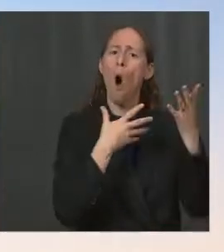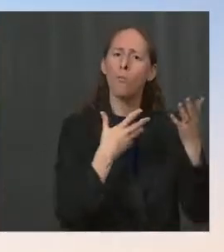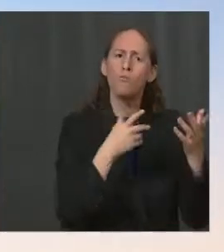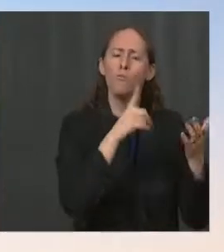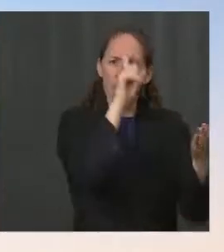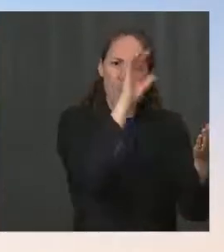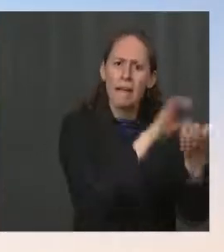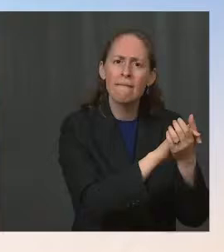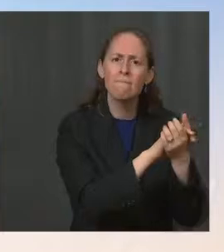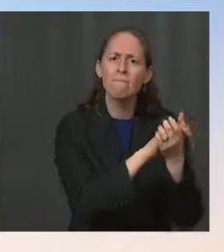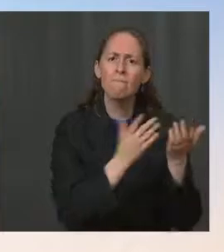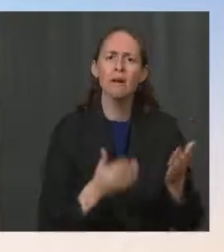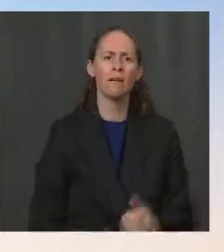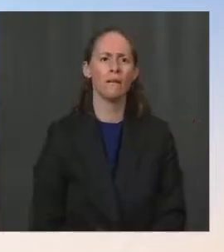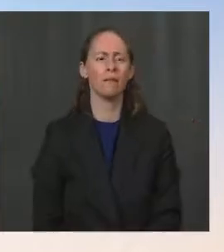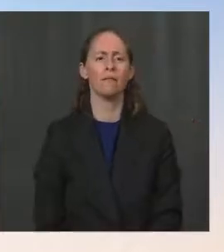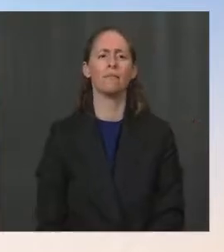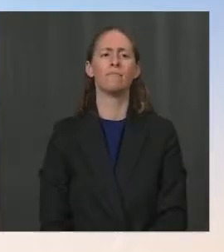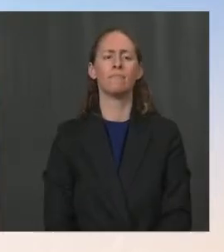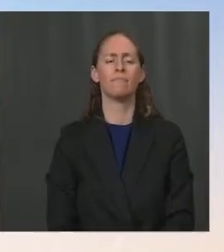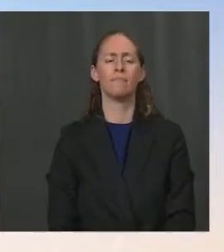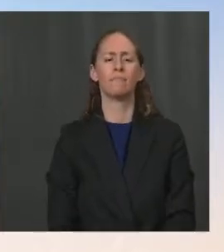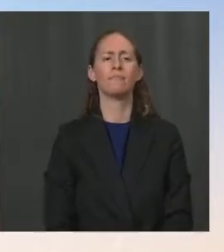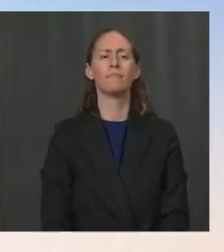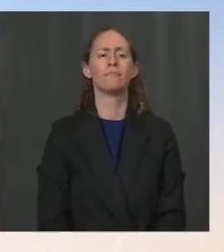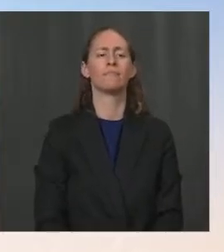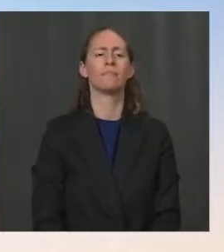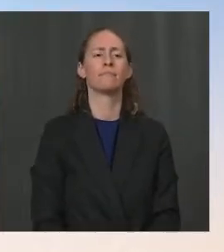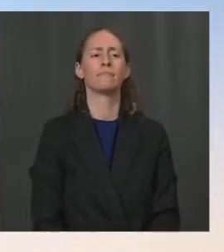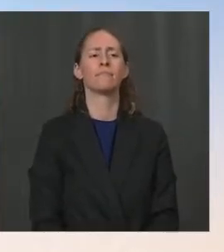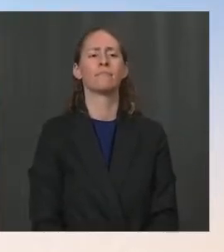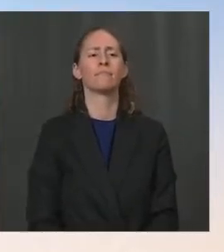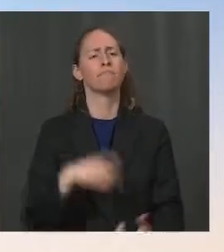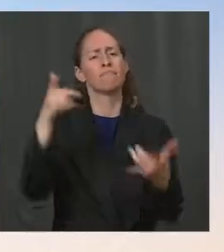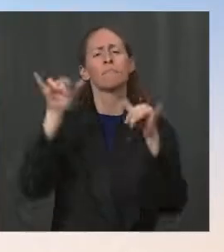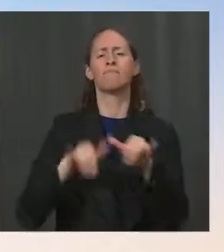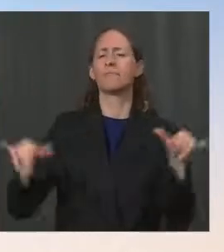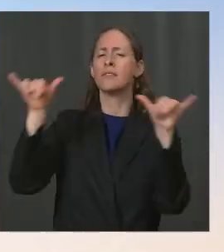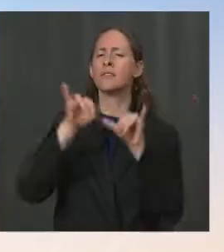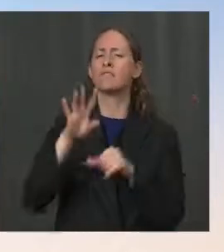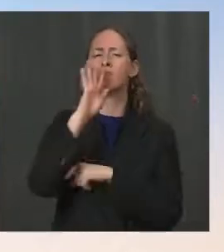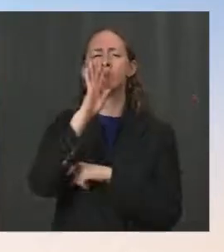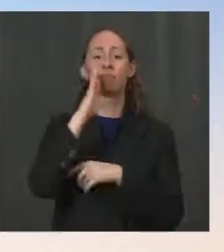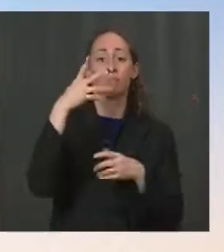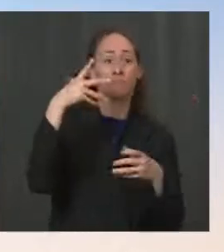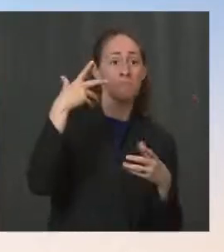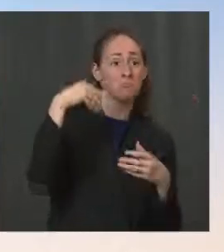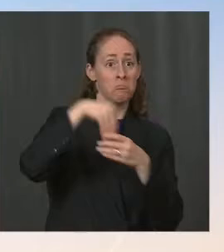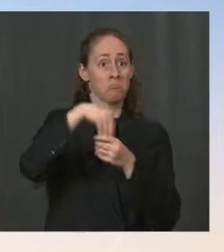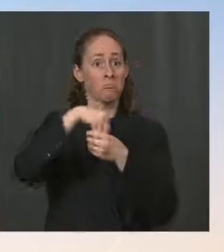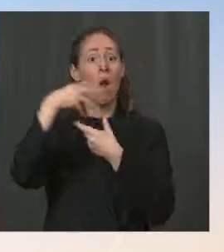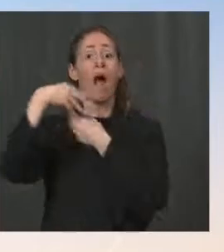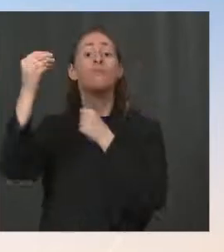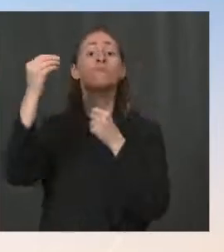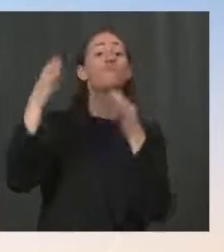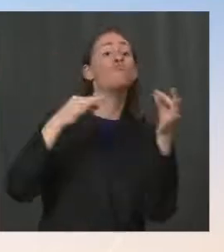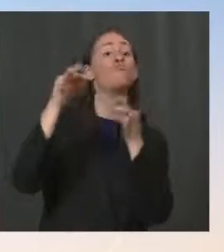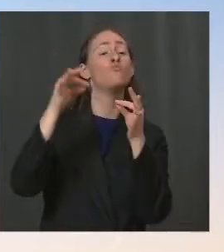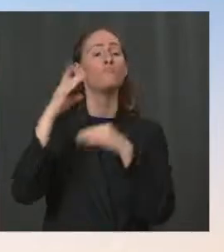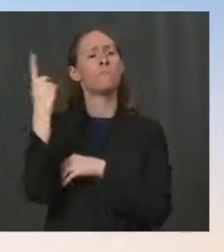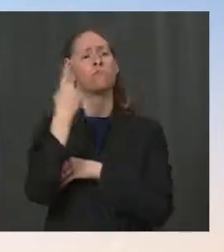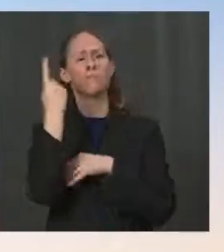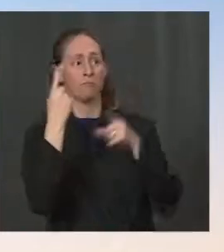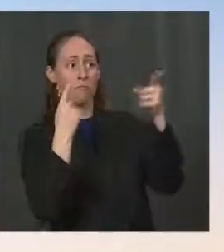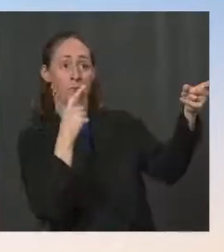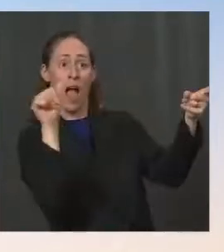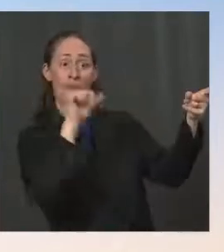consistently conveyed, and I just noted an example publicly, that the Afghan leadership at the time needed to do exactly that, lead.